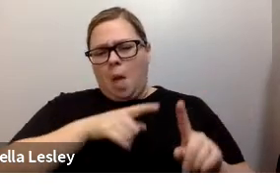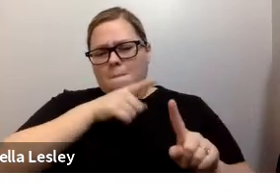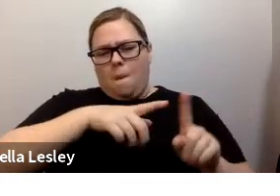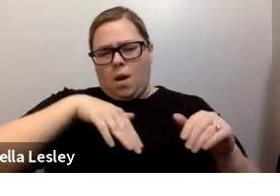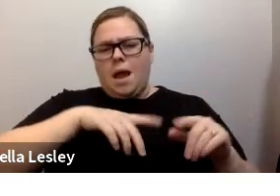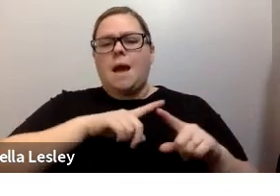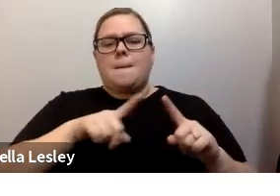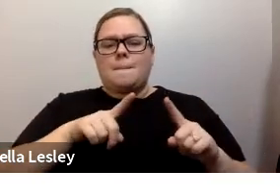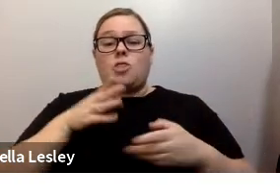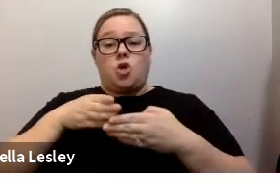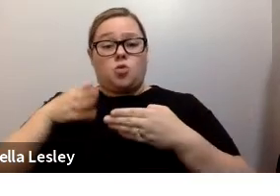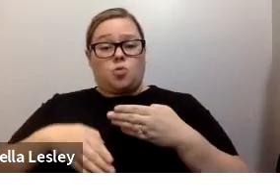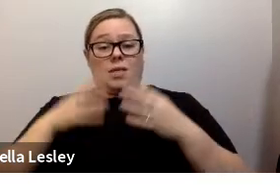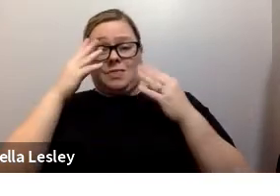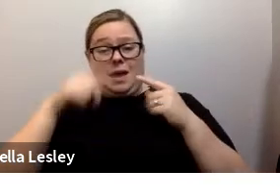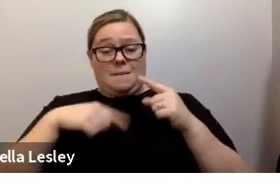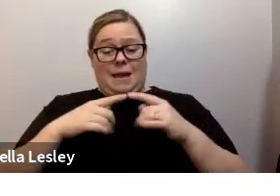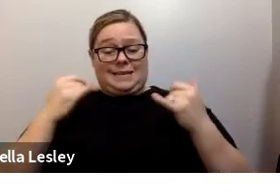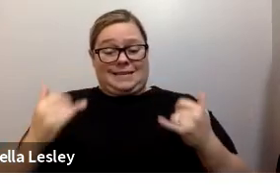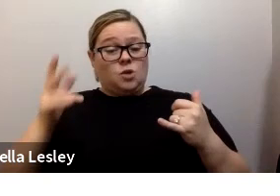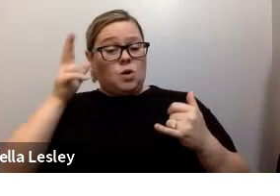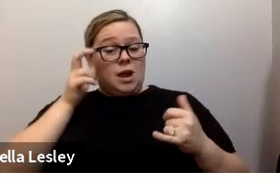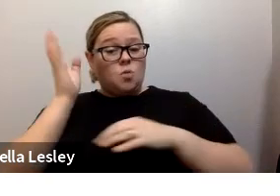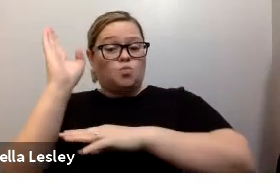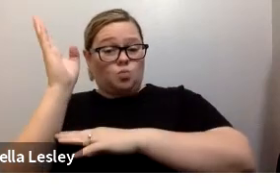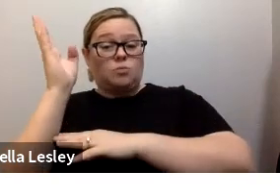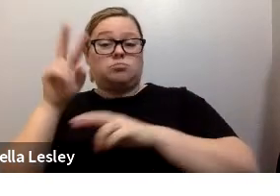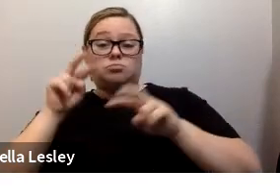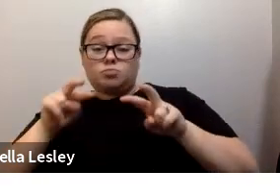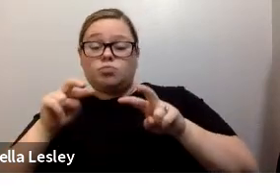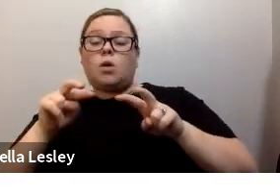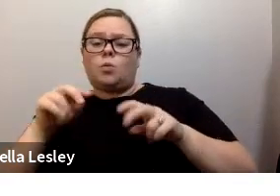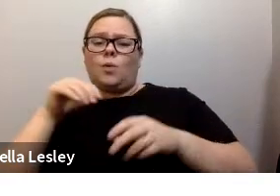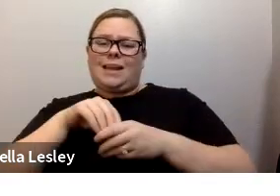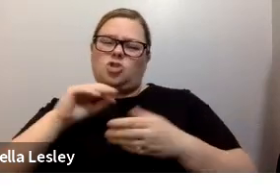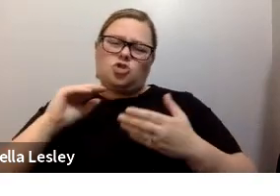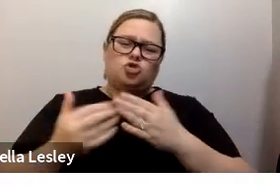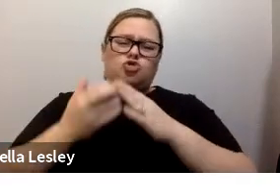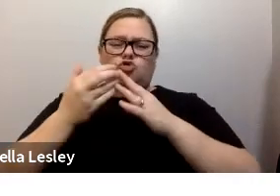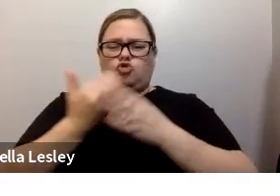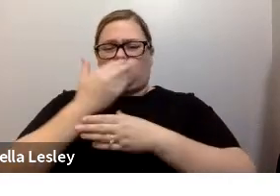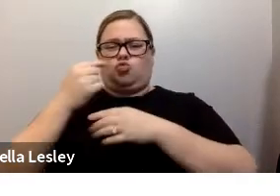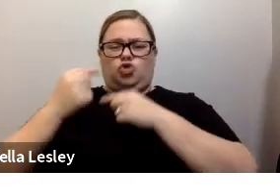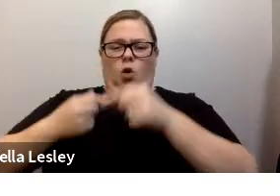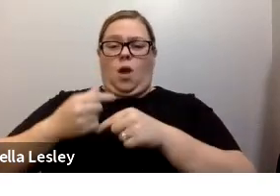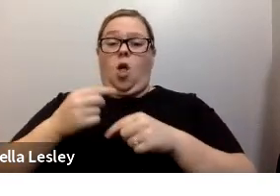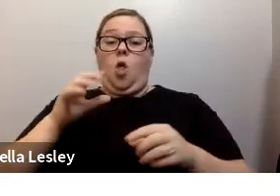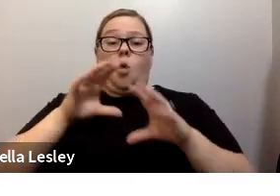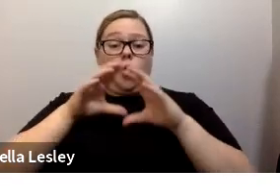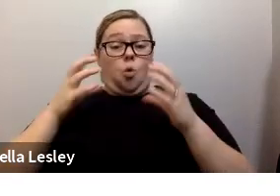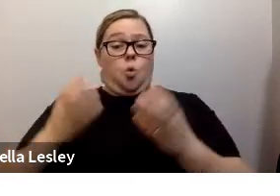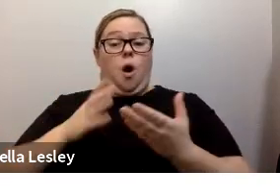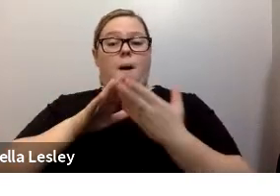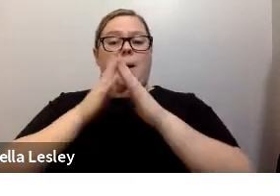kind of in conclusion, think about today when you hear the presentation that we're really in this new generation. The world is going digital. You know, I remember when I